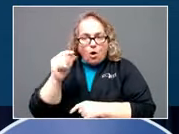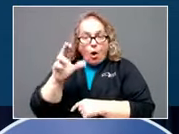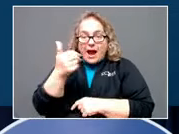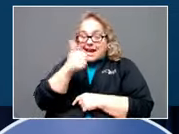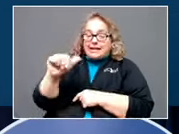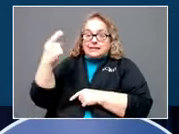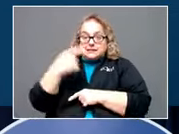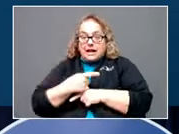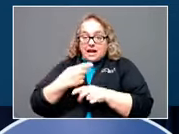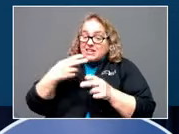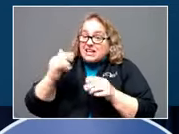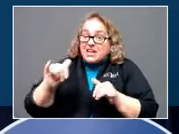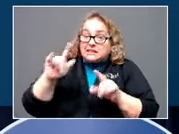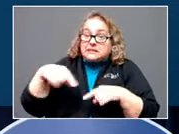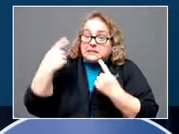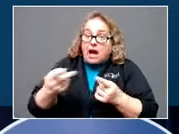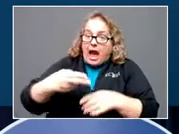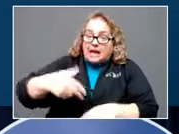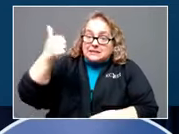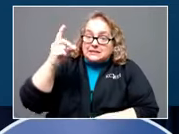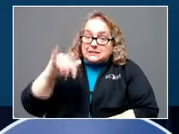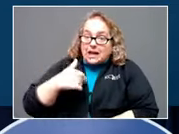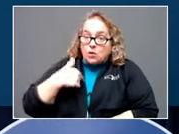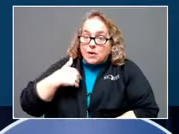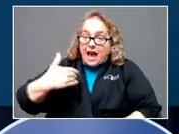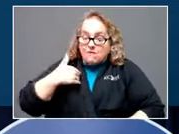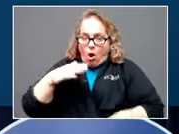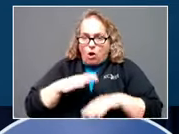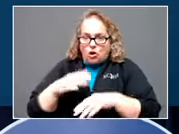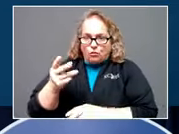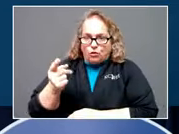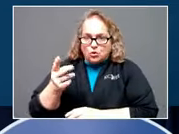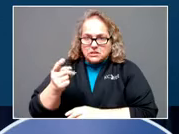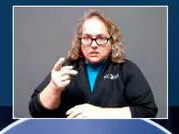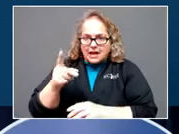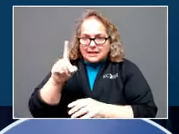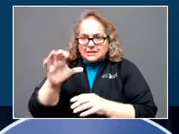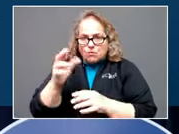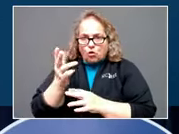highest day that we've had was on Thursday, December the 30th, when